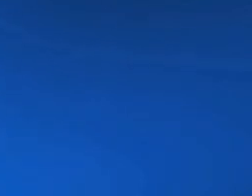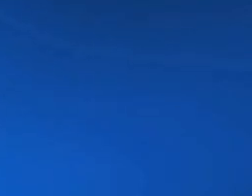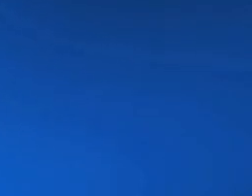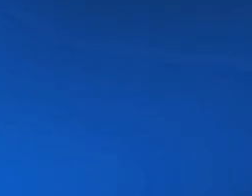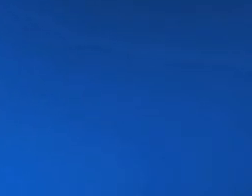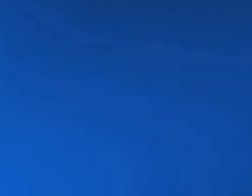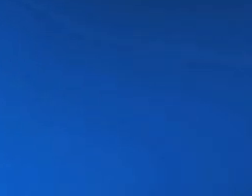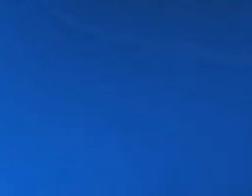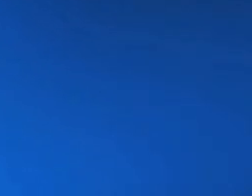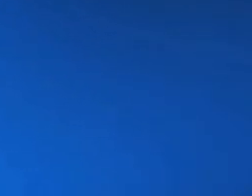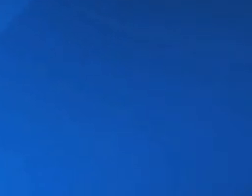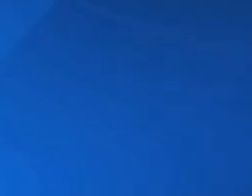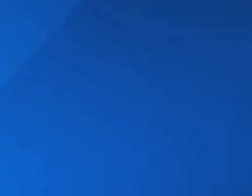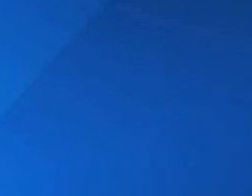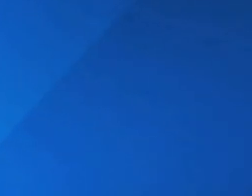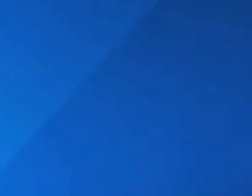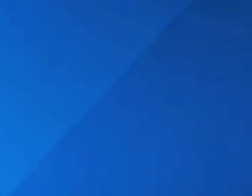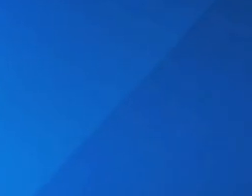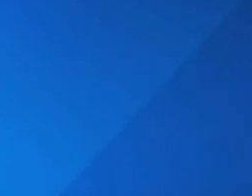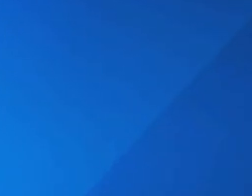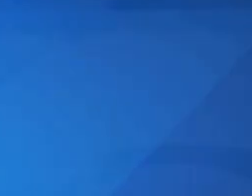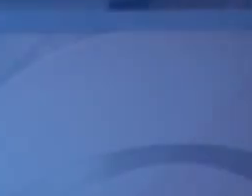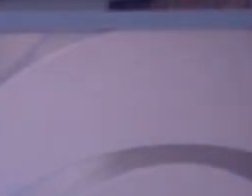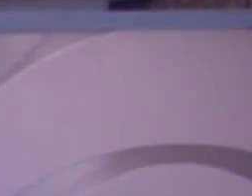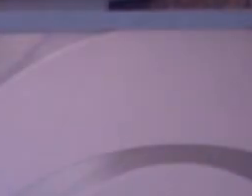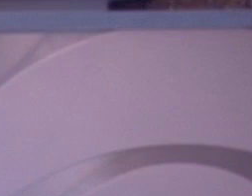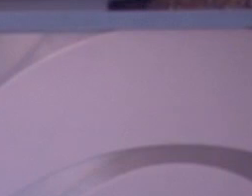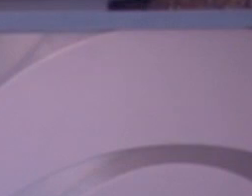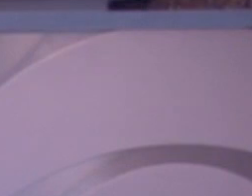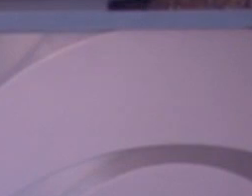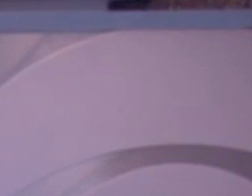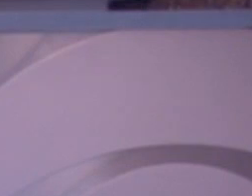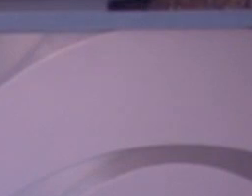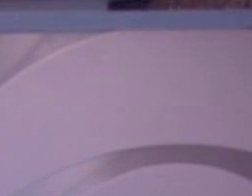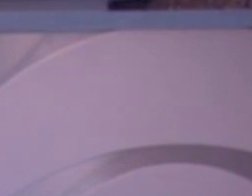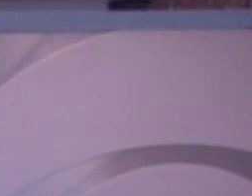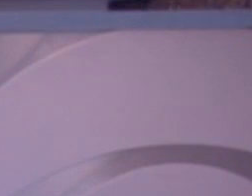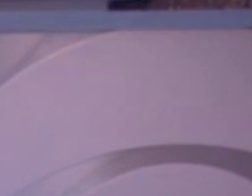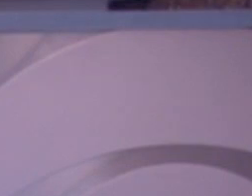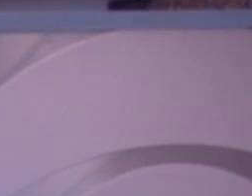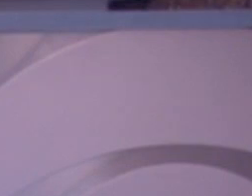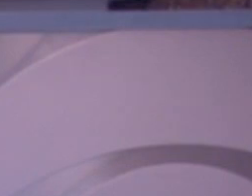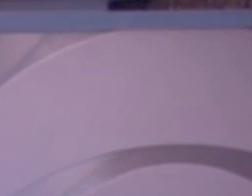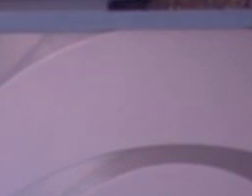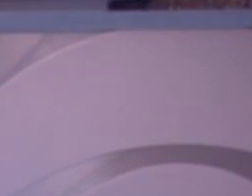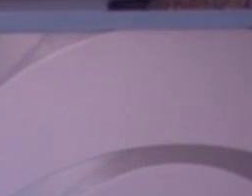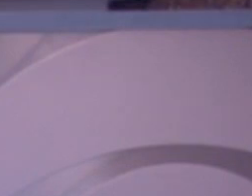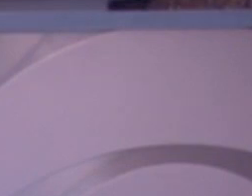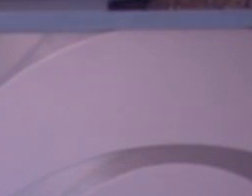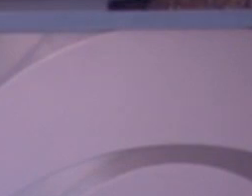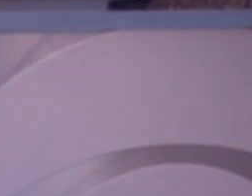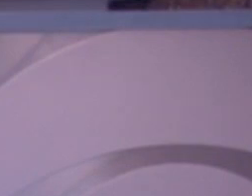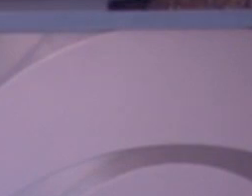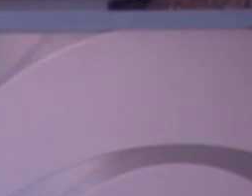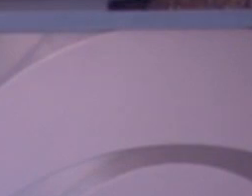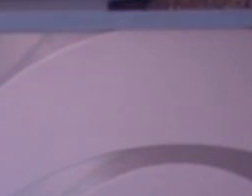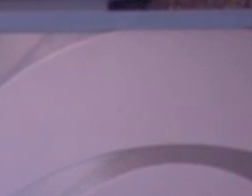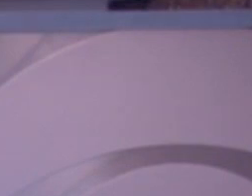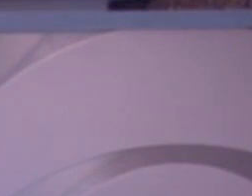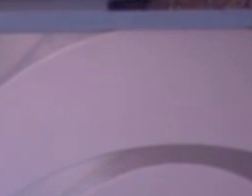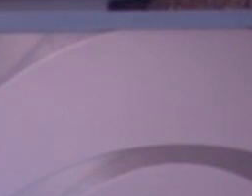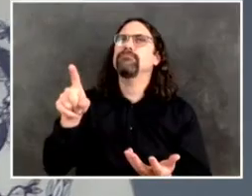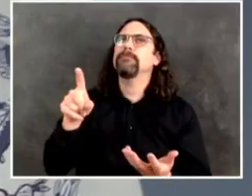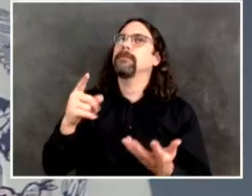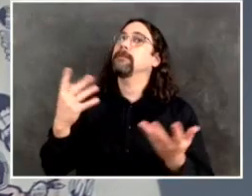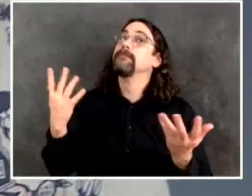From CBS 2 News, this is a special report. Mayor de Blasio is giving an update on the coronavirus outbreak in New York City. Let's listen